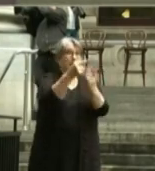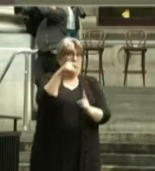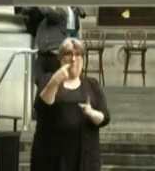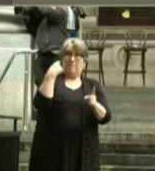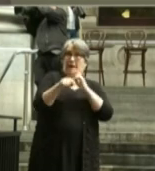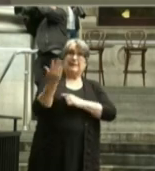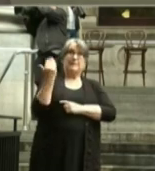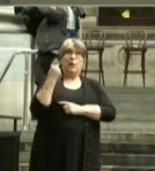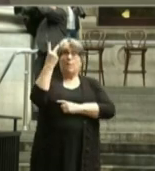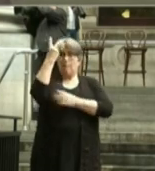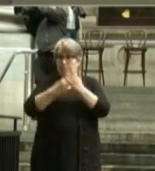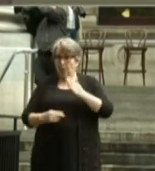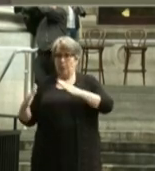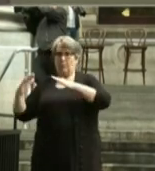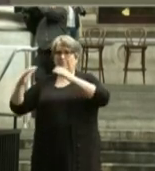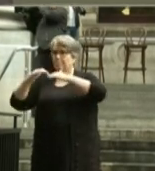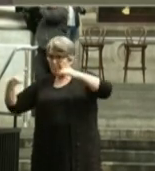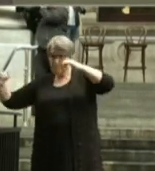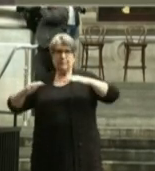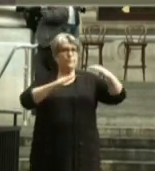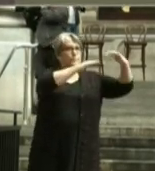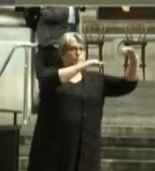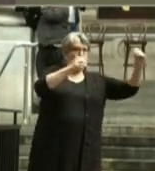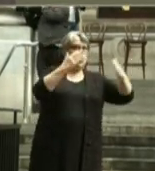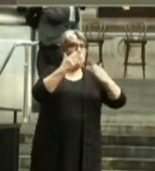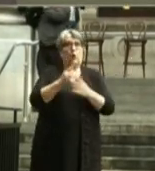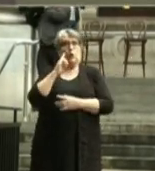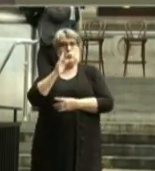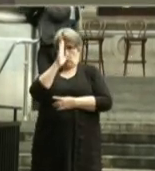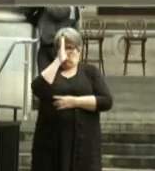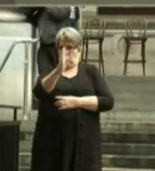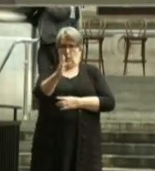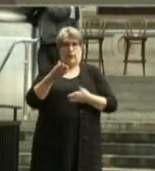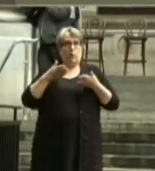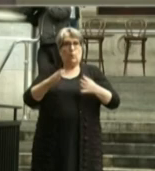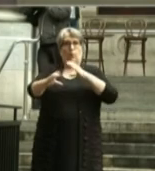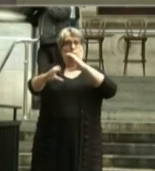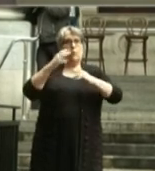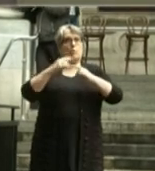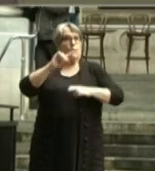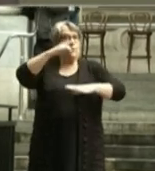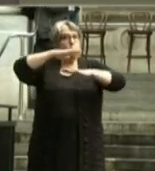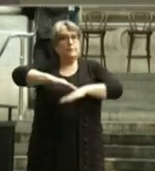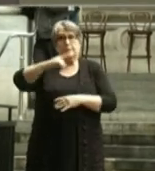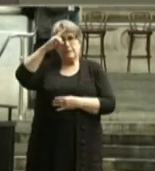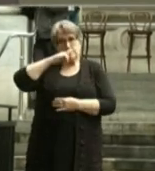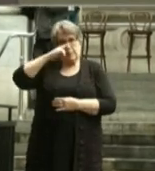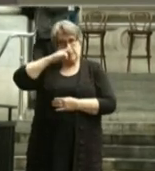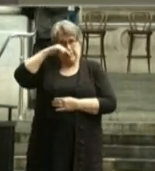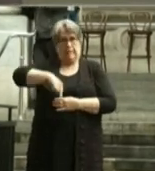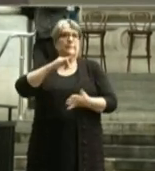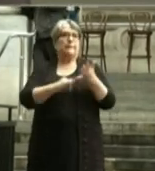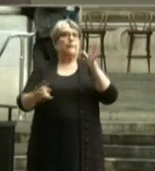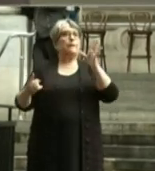passed through both houses, poses a connected, direct and independent line of communicating for First Nations people in